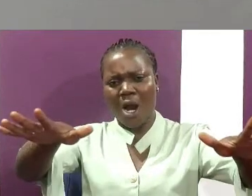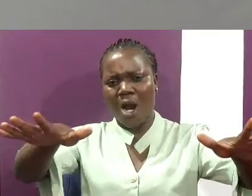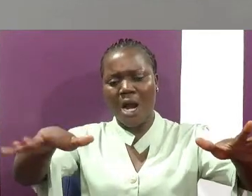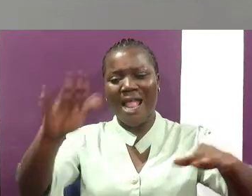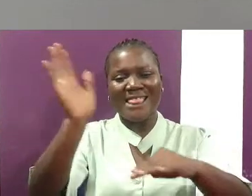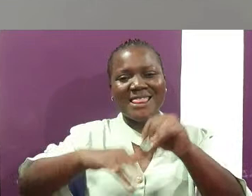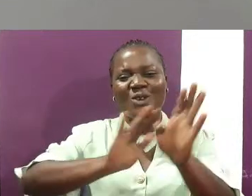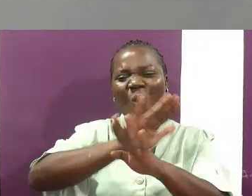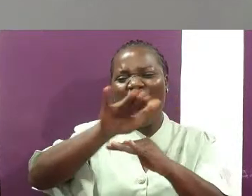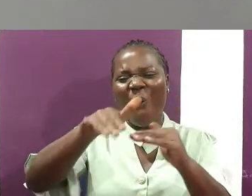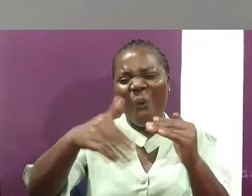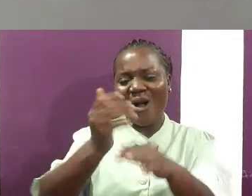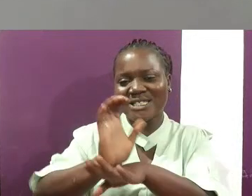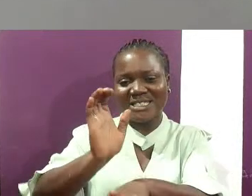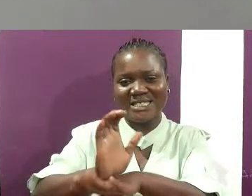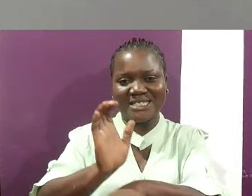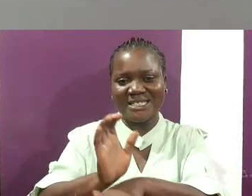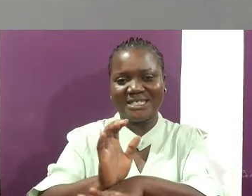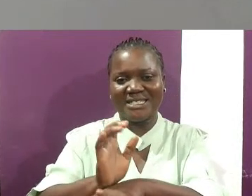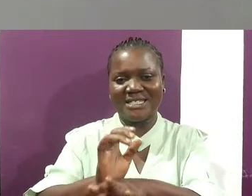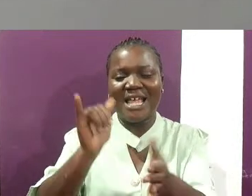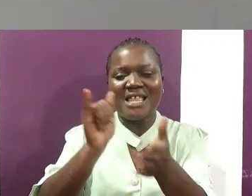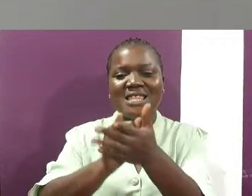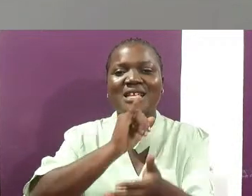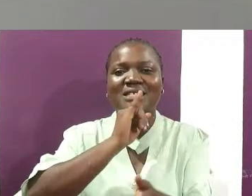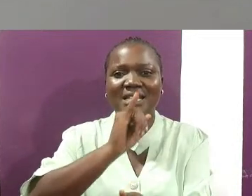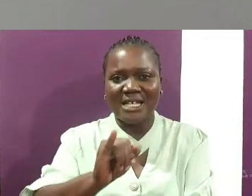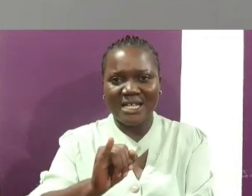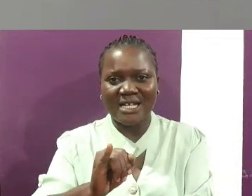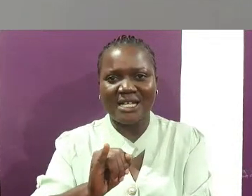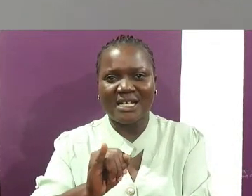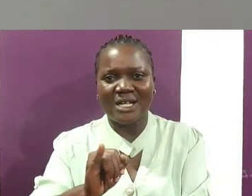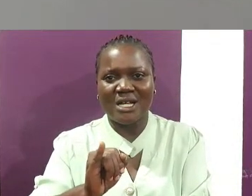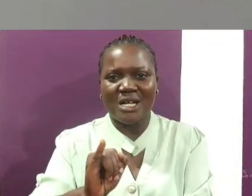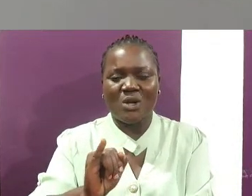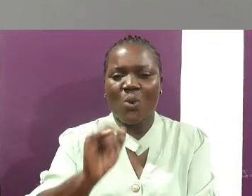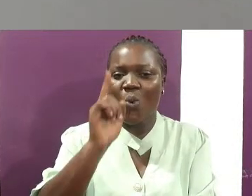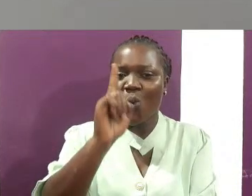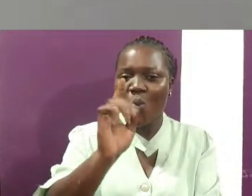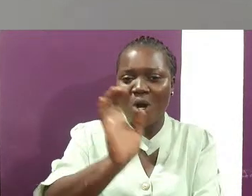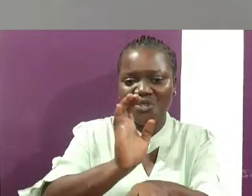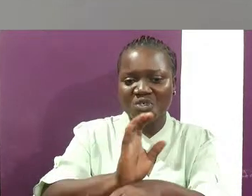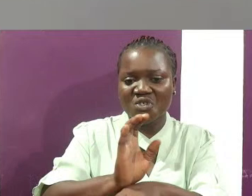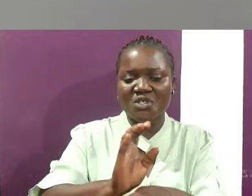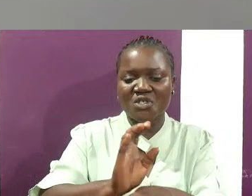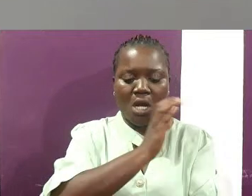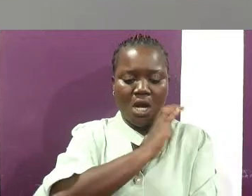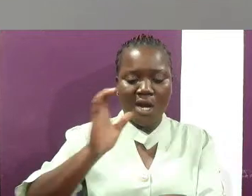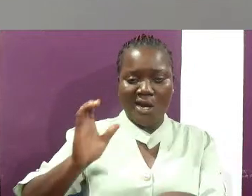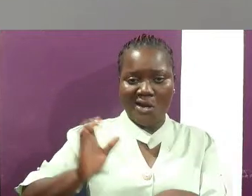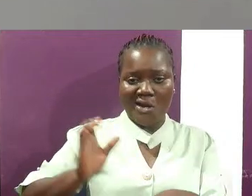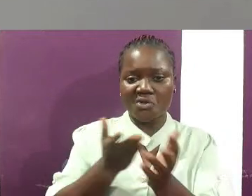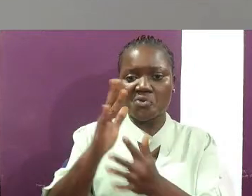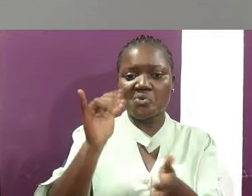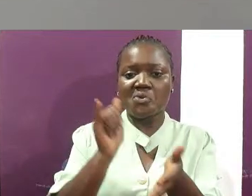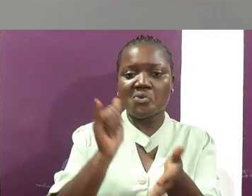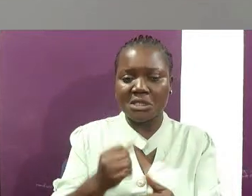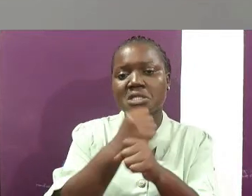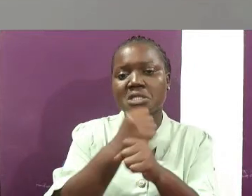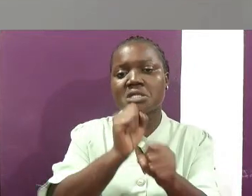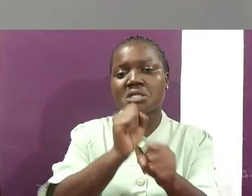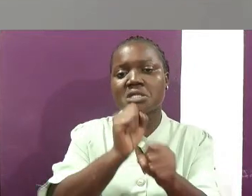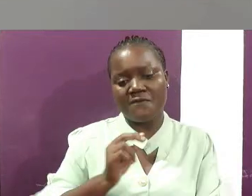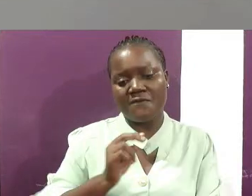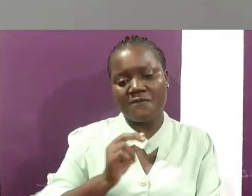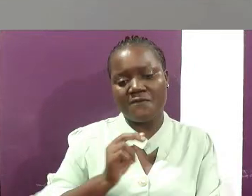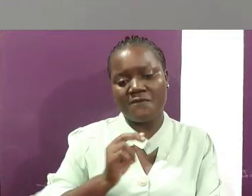asori biara if you say yawa somba kwa eno na Kristo eje mkwa. I appreciate the opportunity so much. It's been a delight to be with